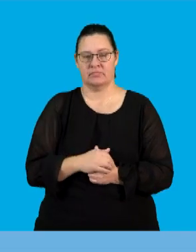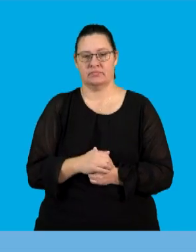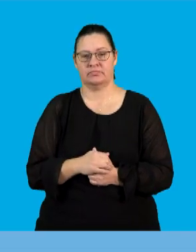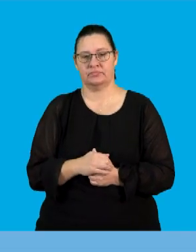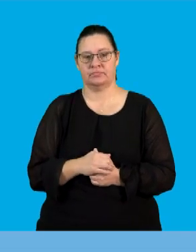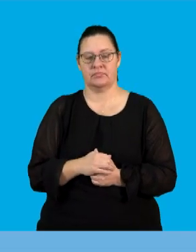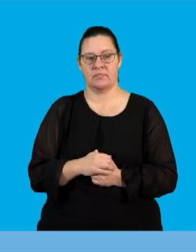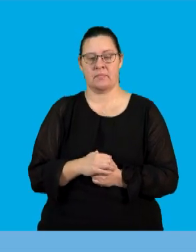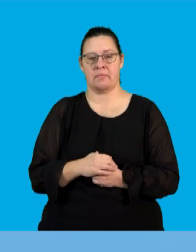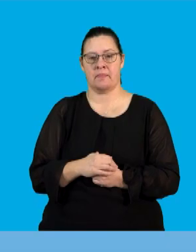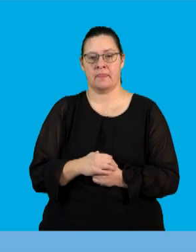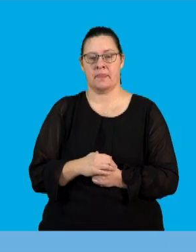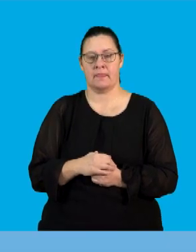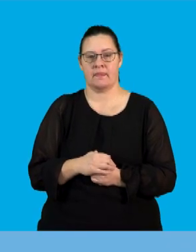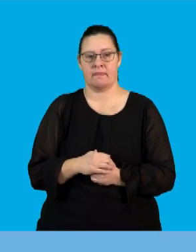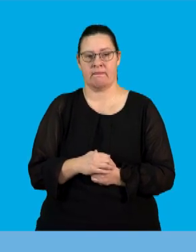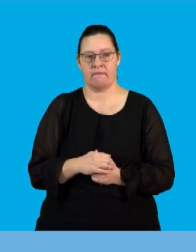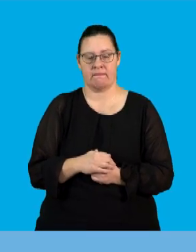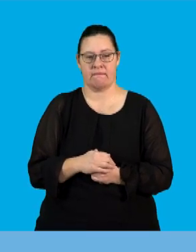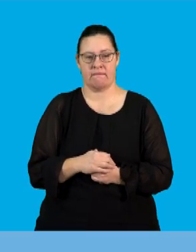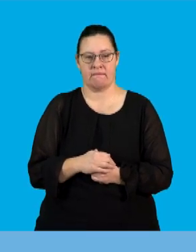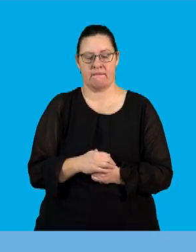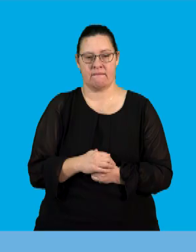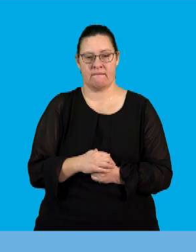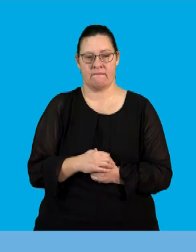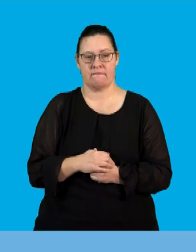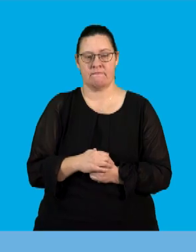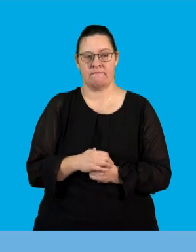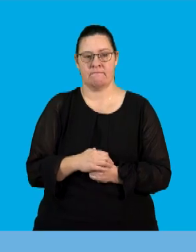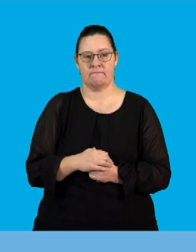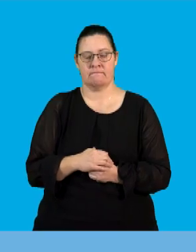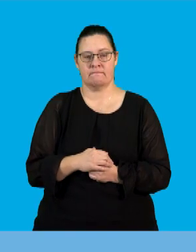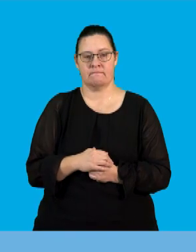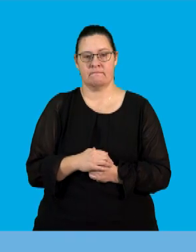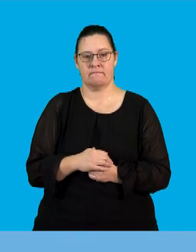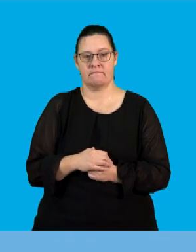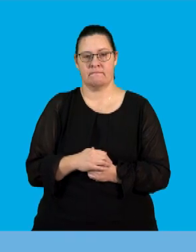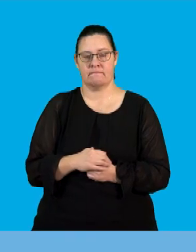L. So our sodium chloride is going to be NaCl.